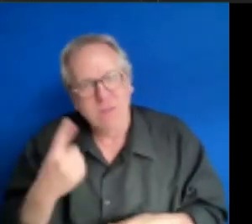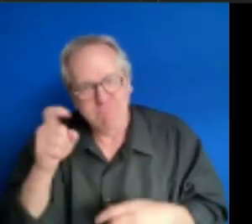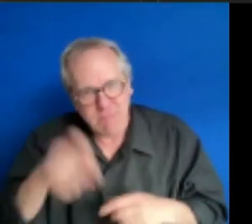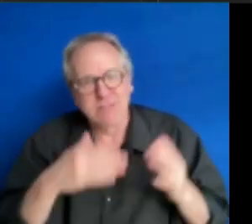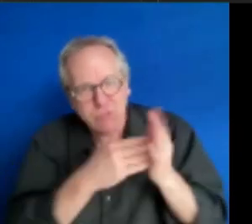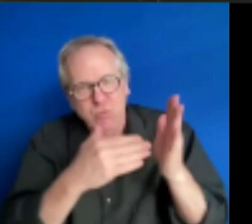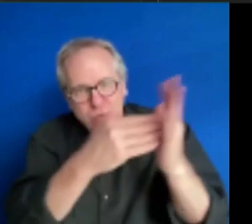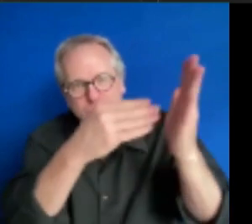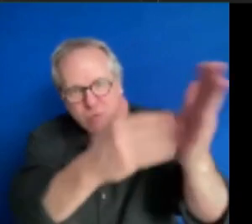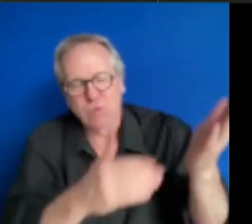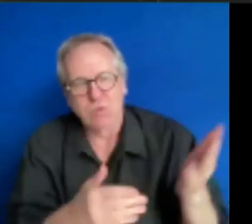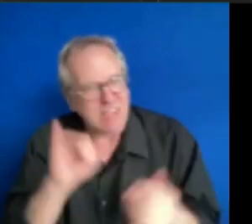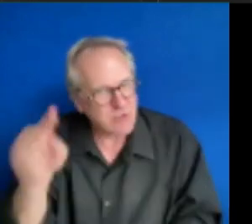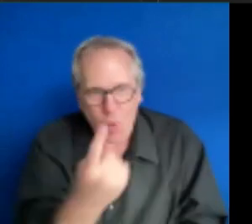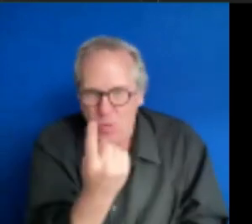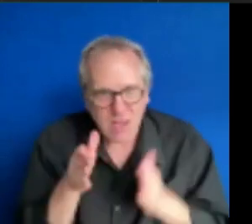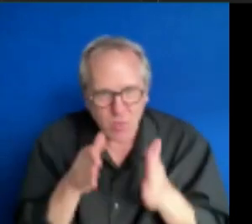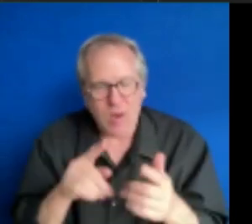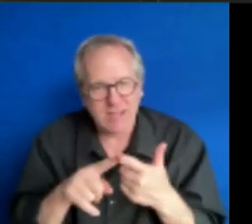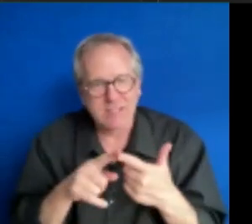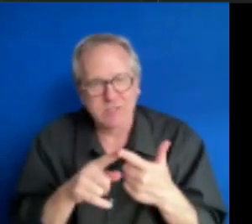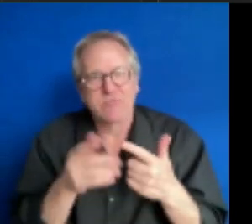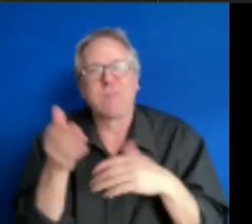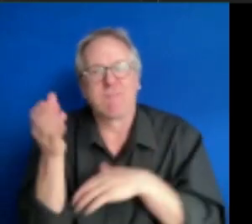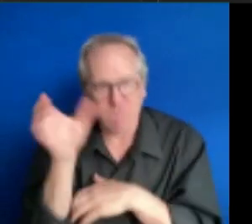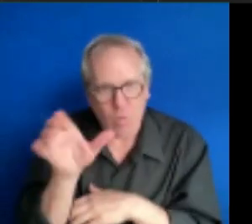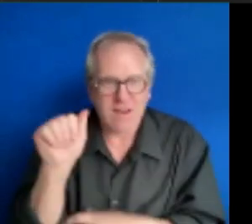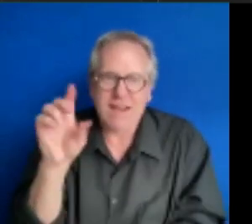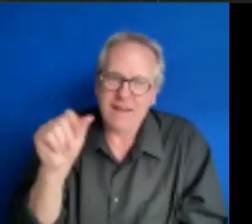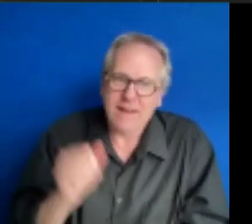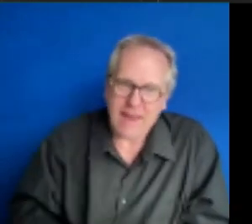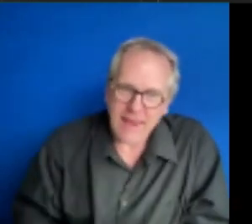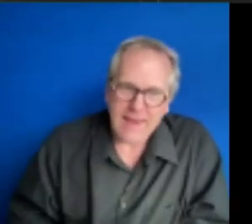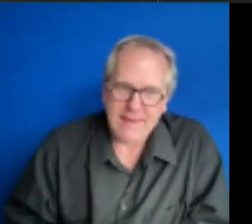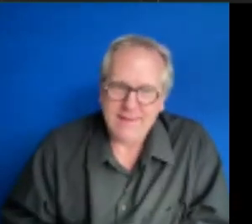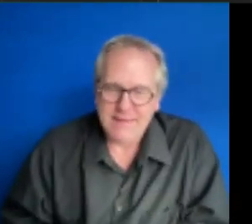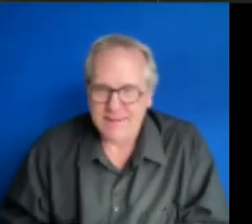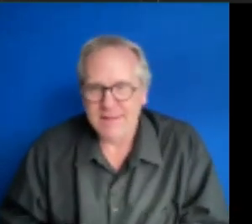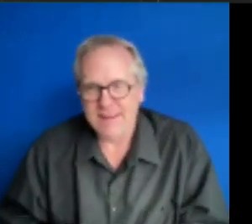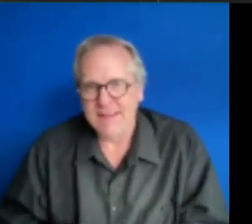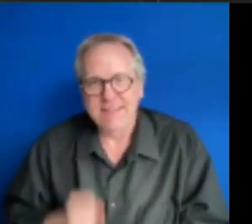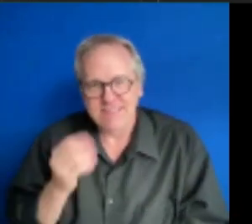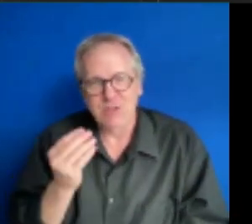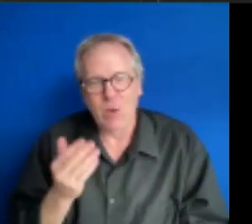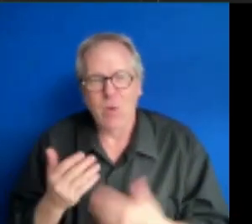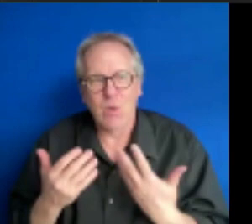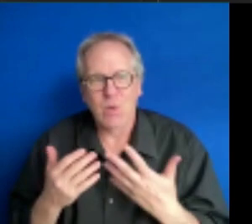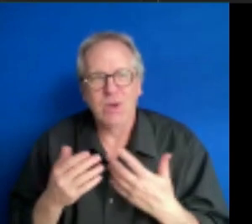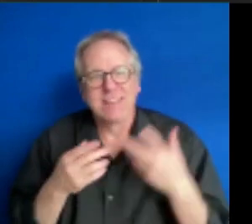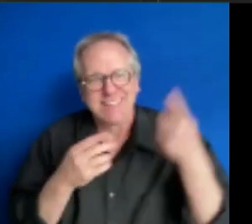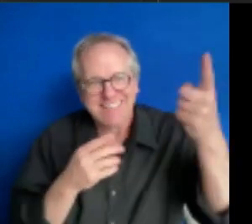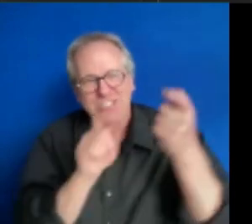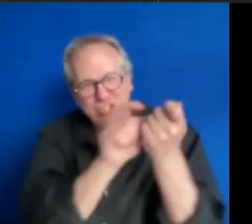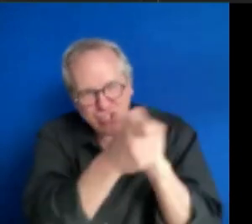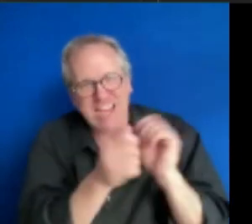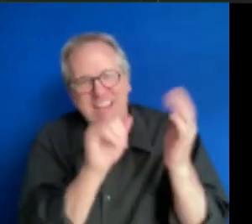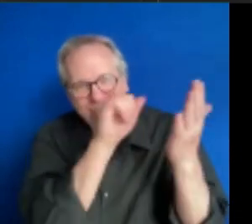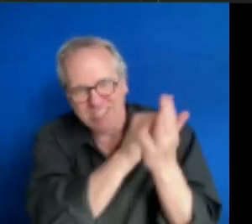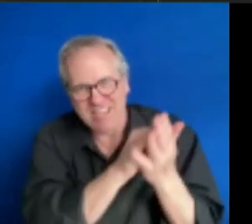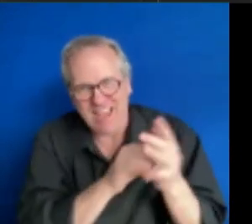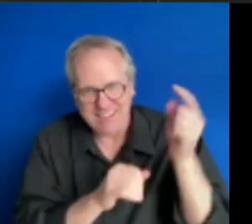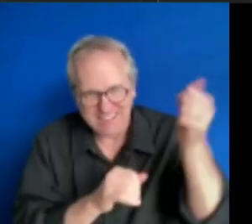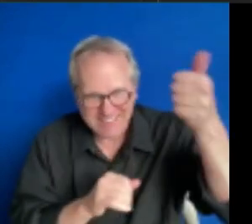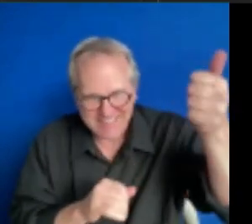the oppressive moment or the oppressive space. And so, you know, working towards changing that